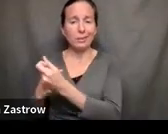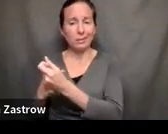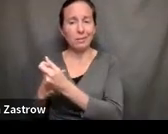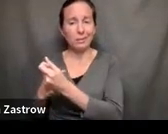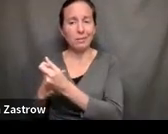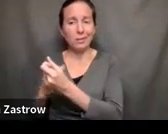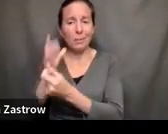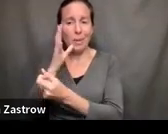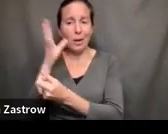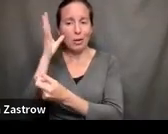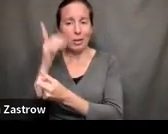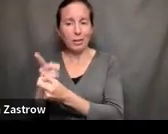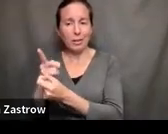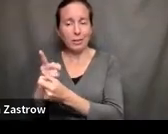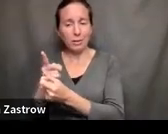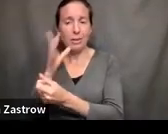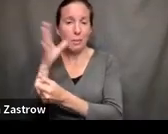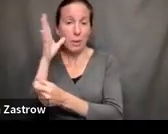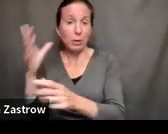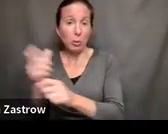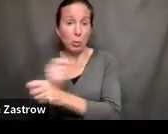because there were some flaws